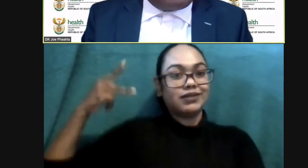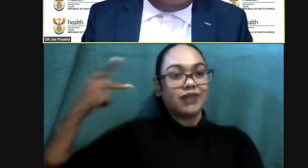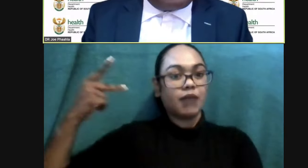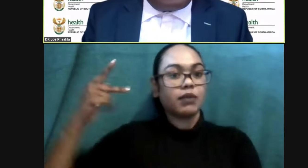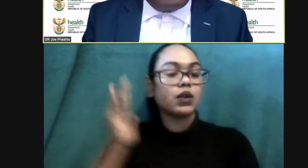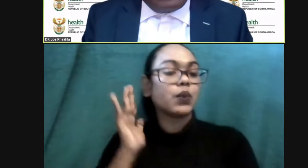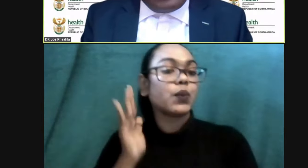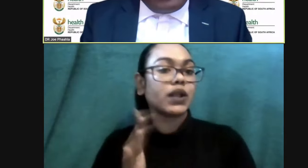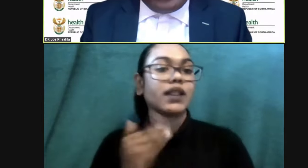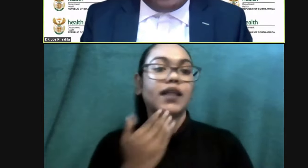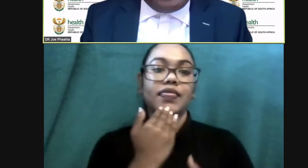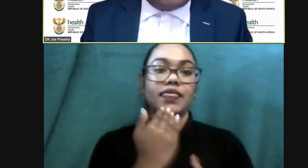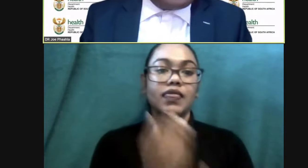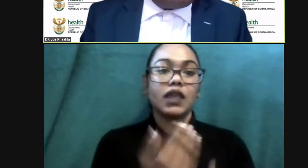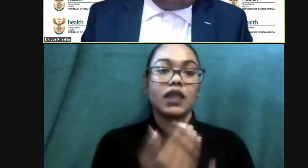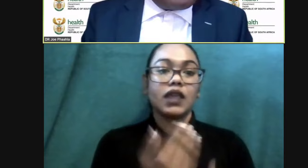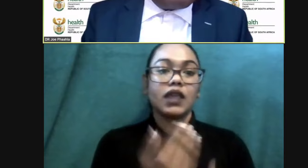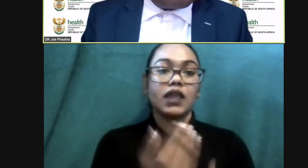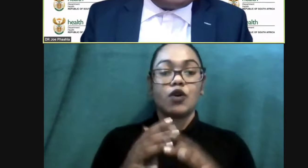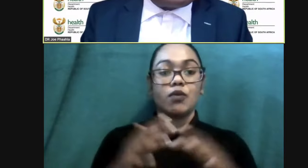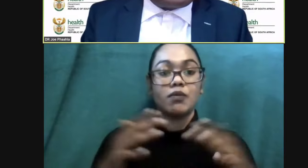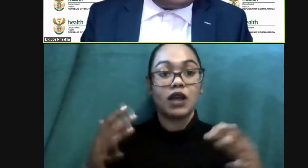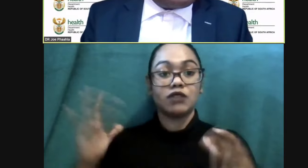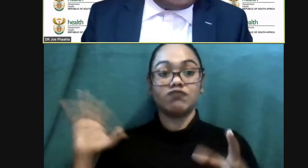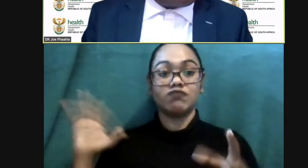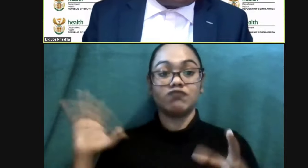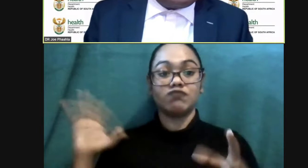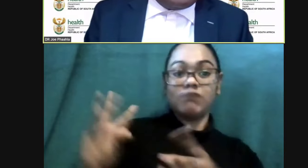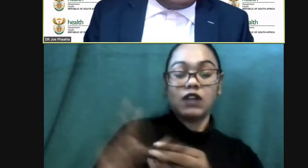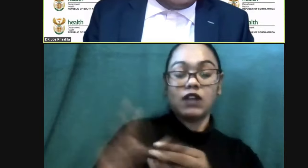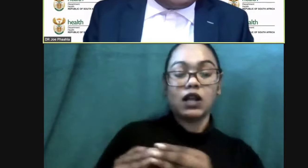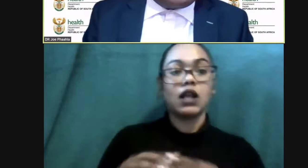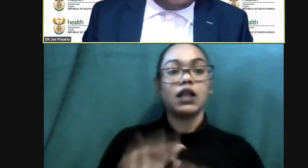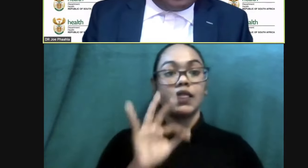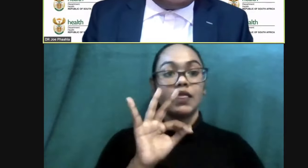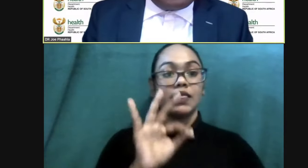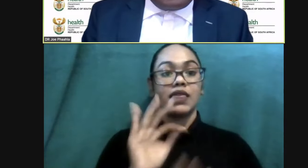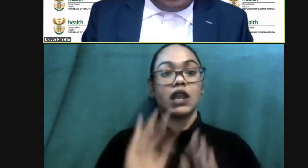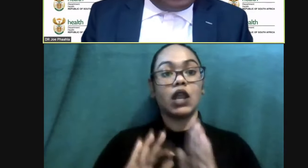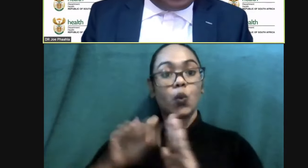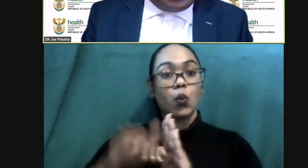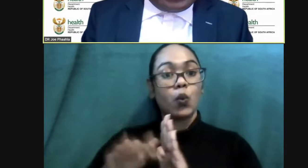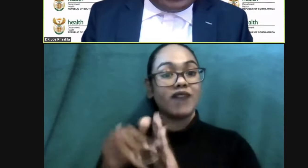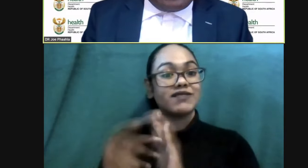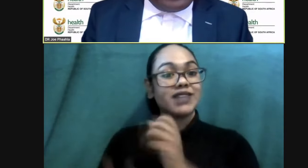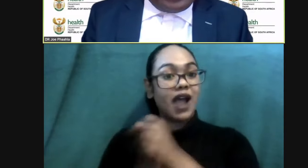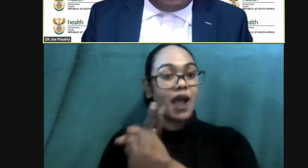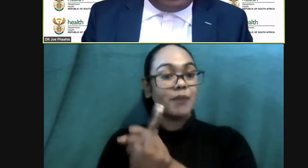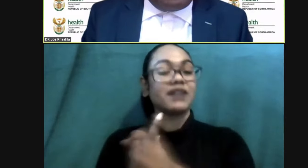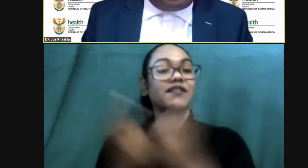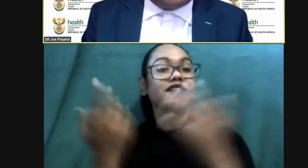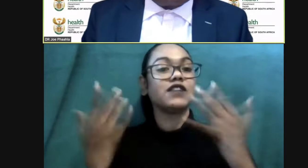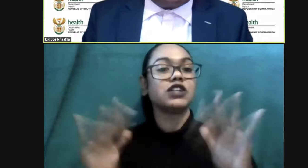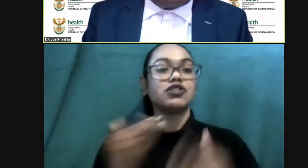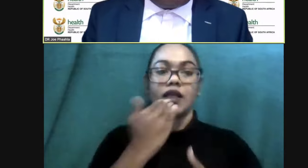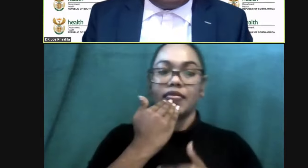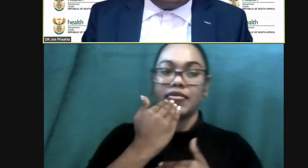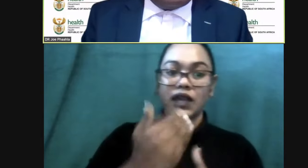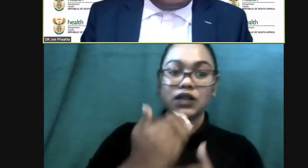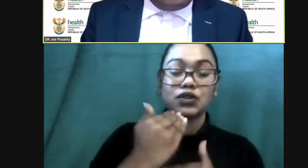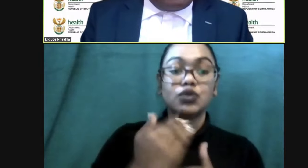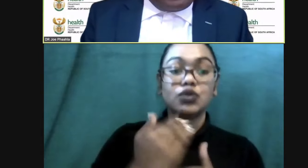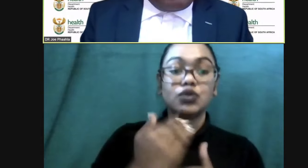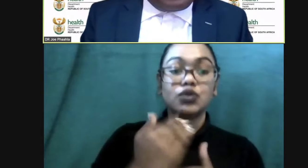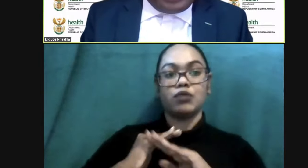very grateful for what they've done over the past 3 waves. And unfortunately, when we thought there will